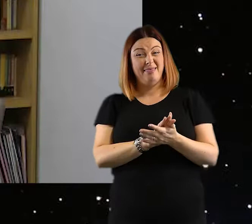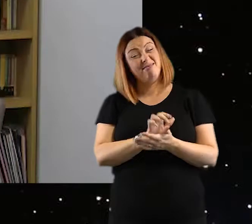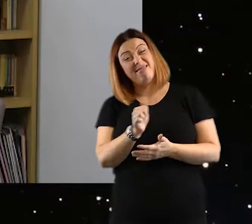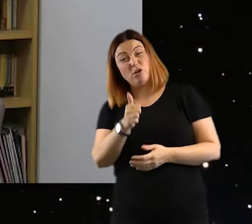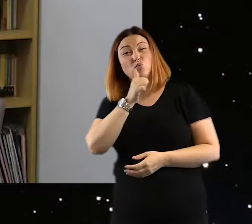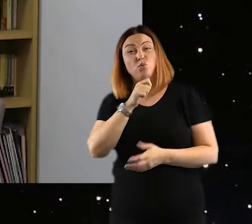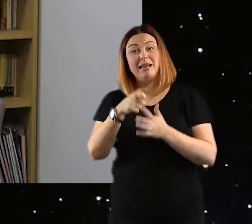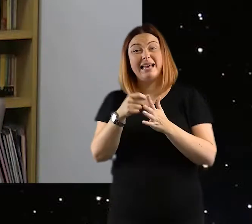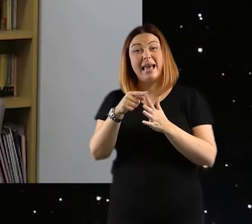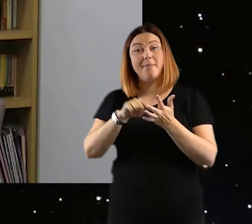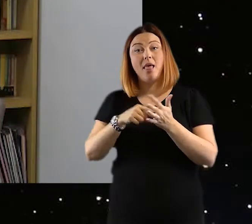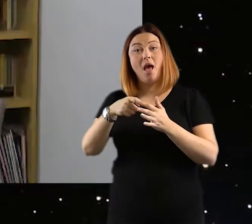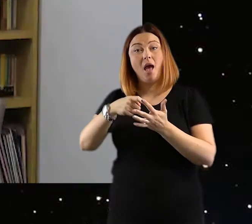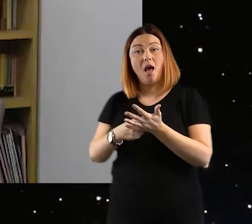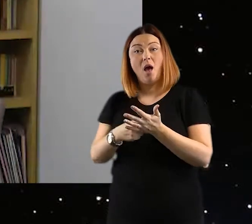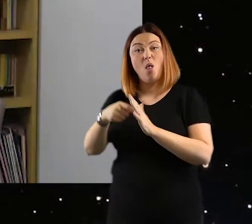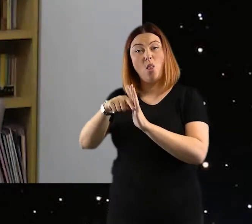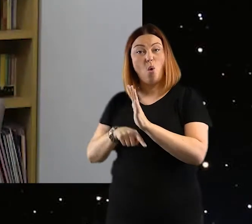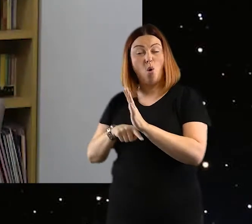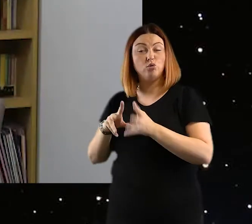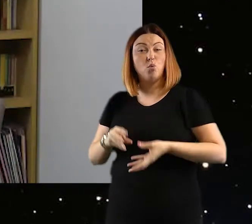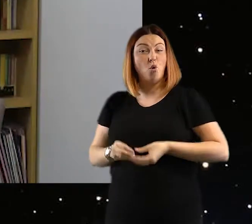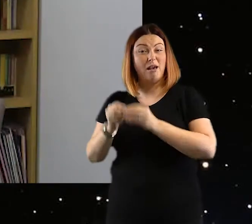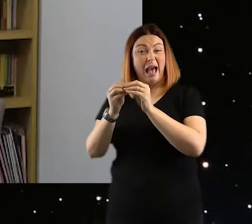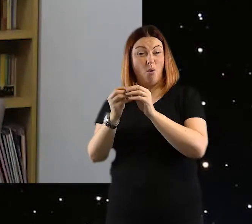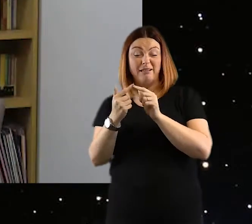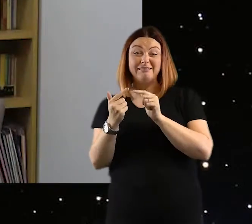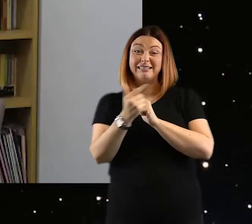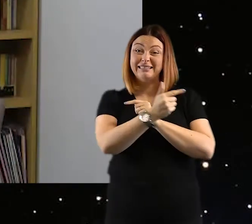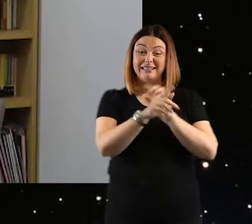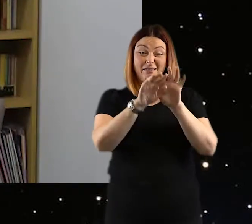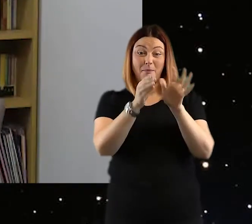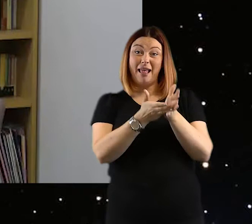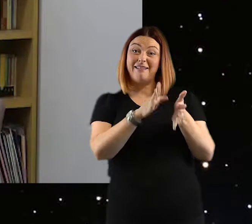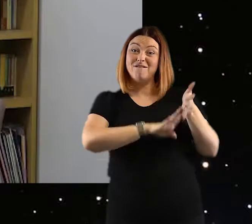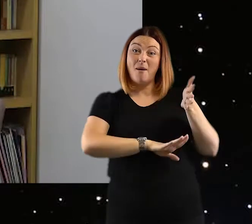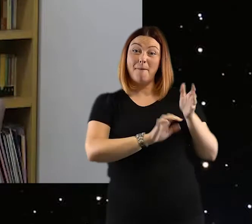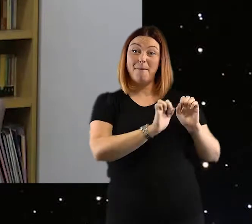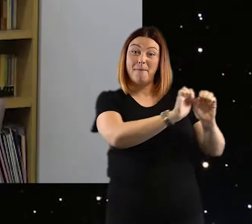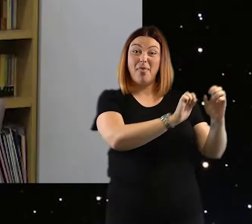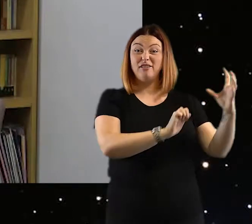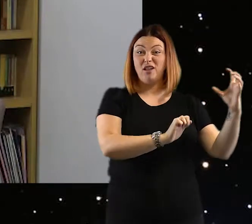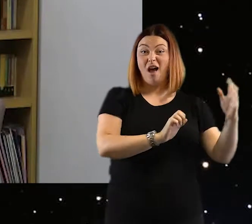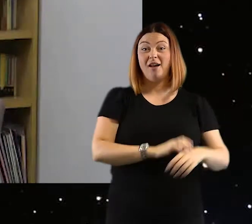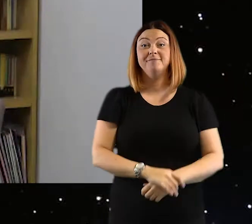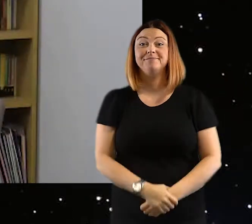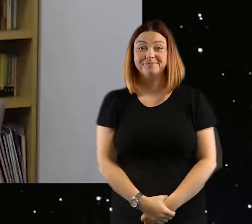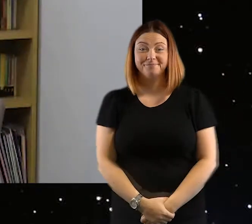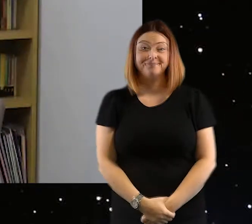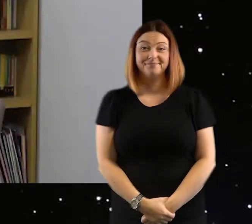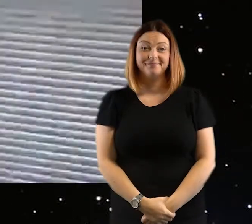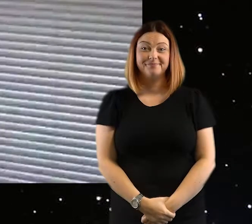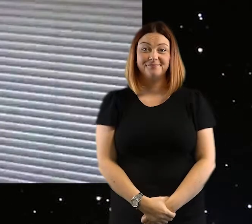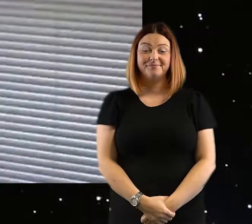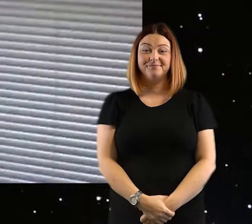simple case of Kepler's laws and this sort of thing to start working out the geometry of the system, the distance of the planet from the host star and this sort of